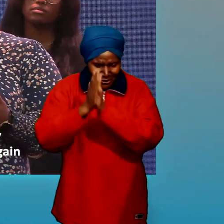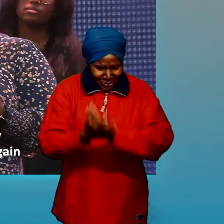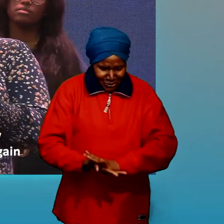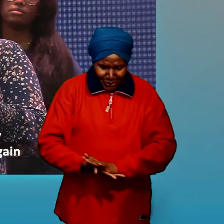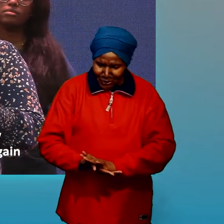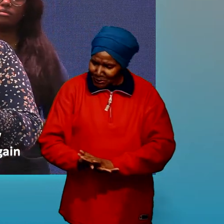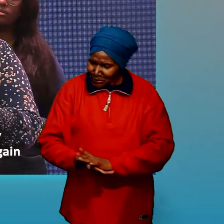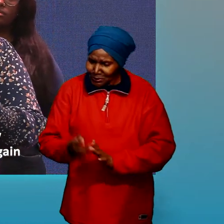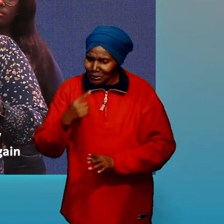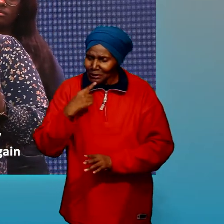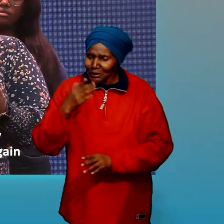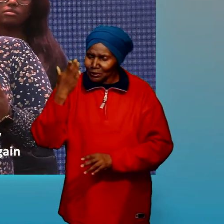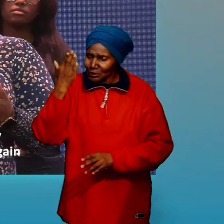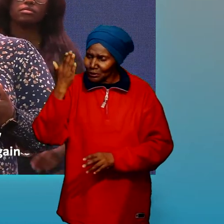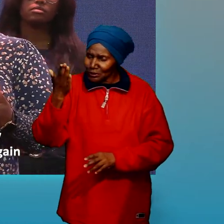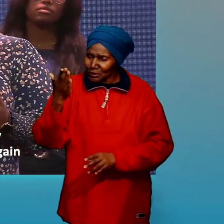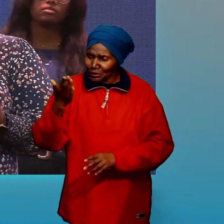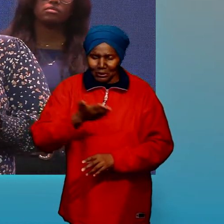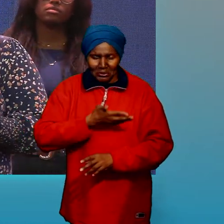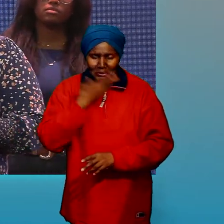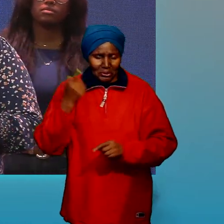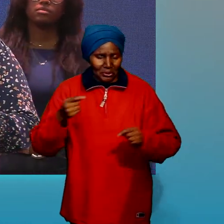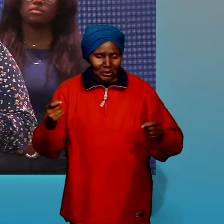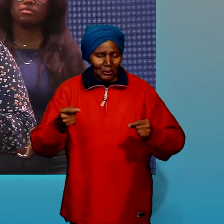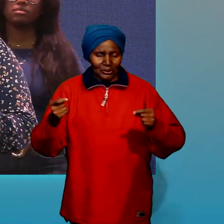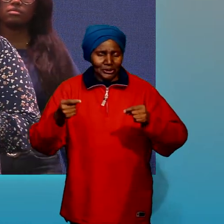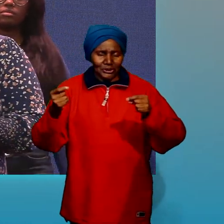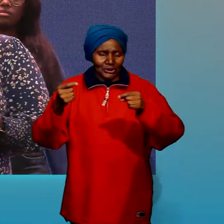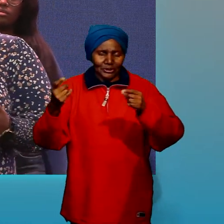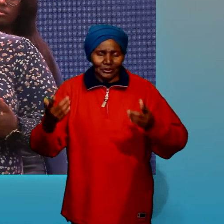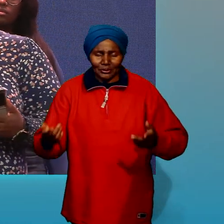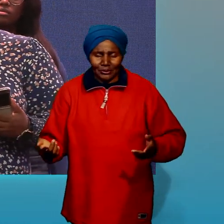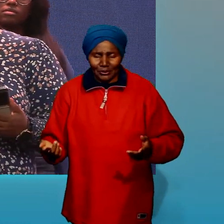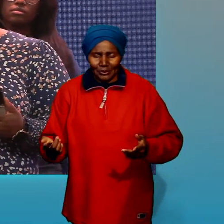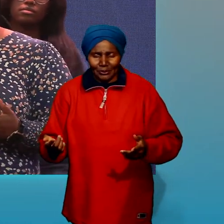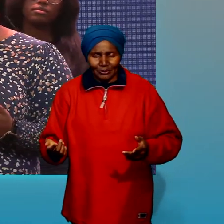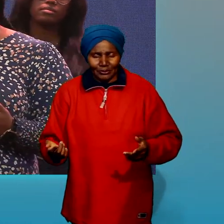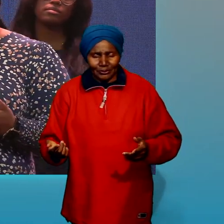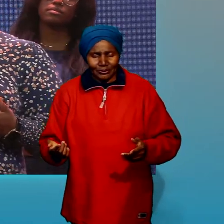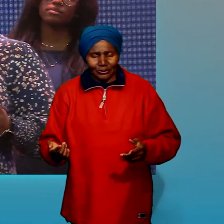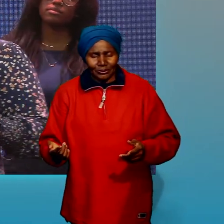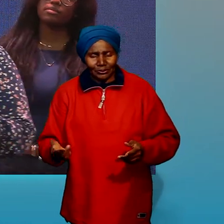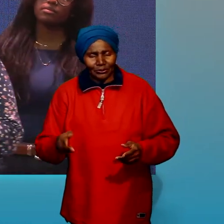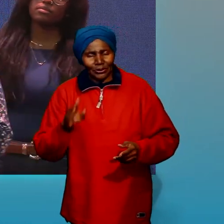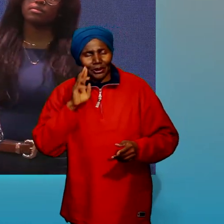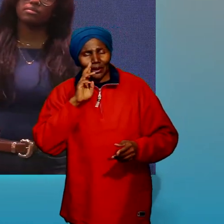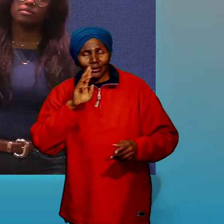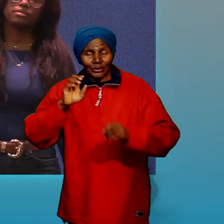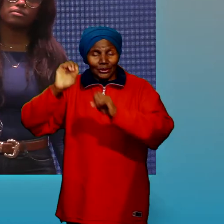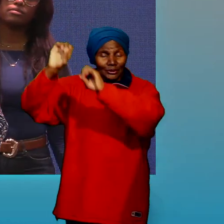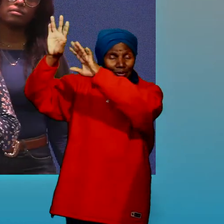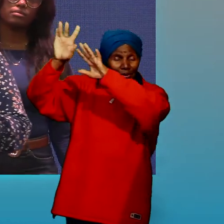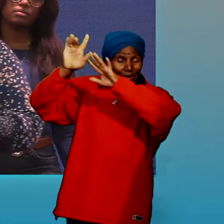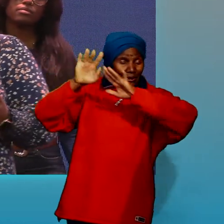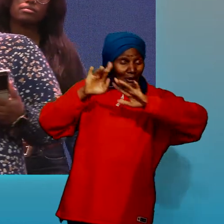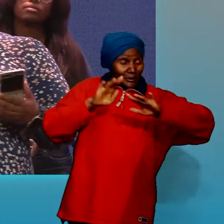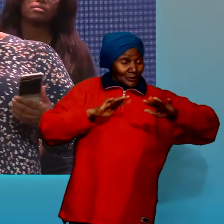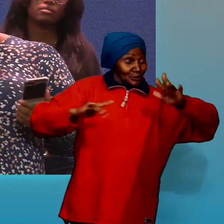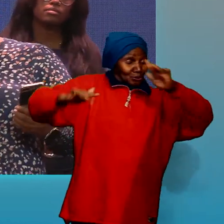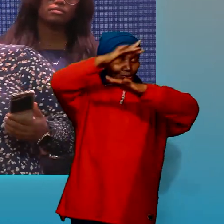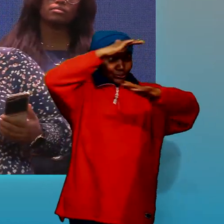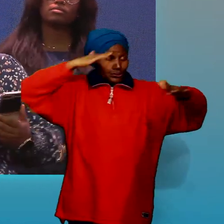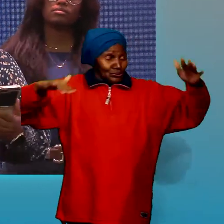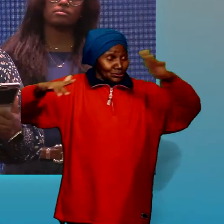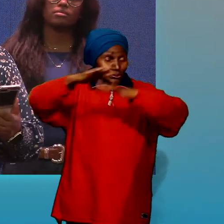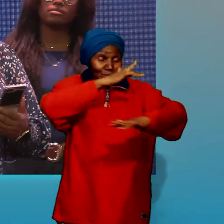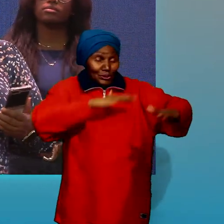It says you have no rival. And as I saw the blazing heavens and the glory,